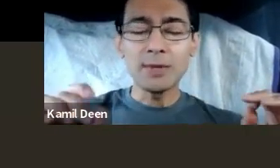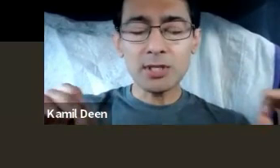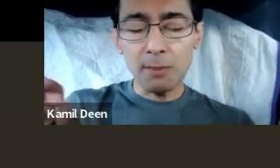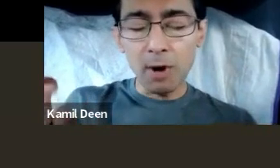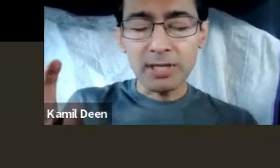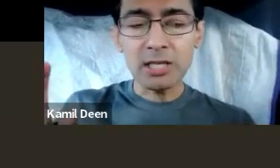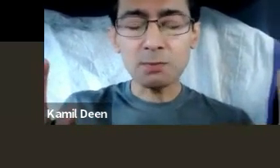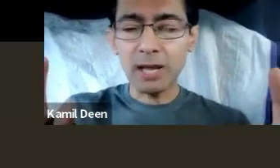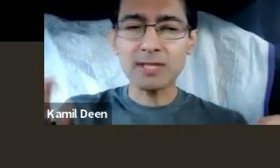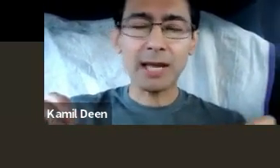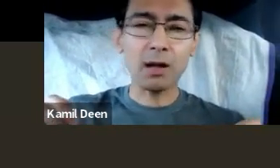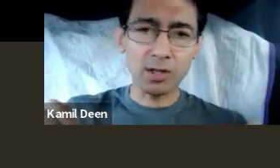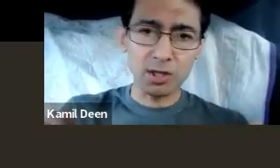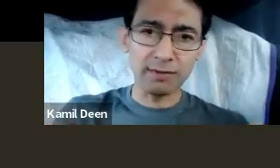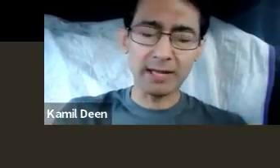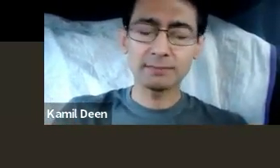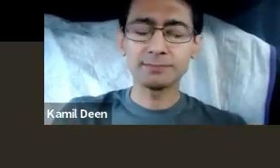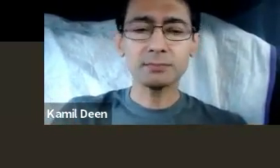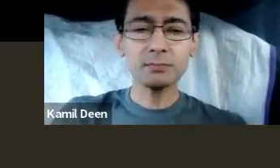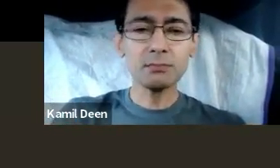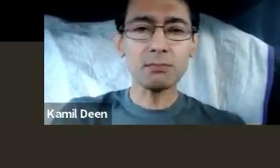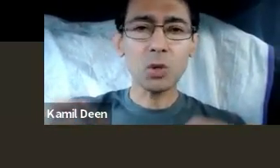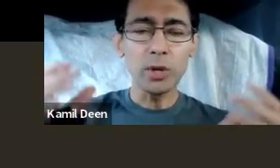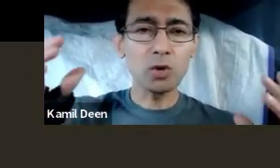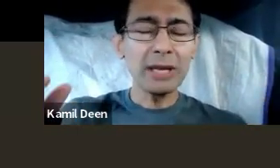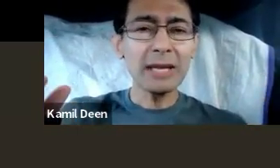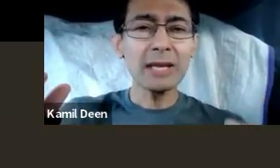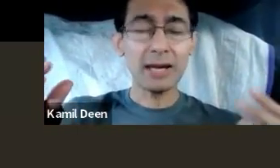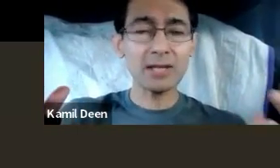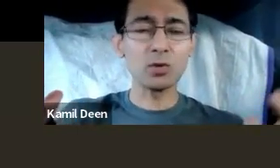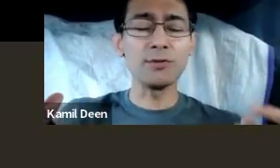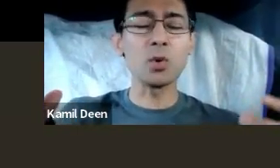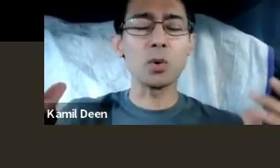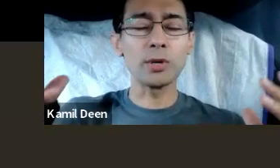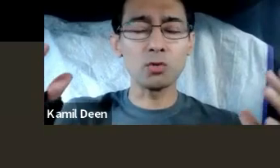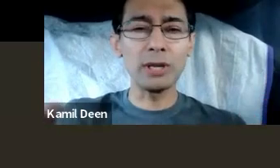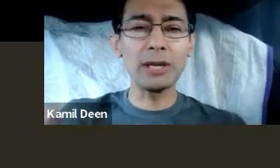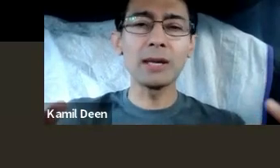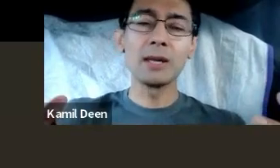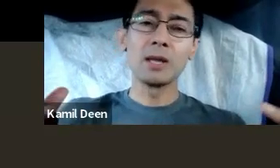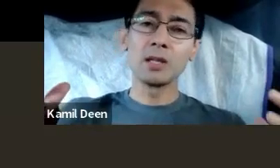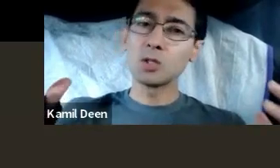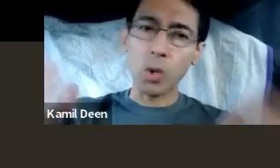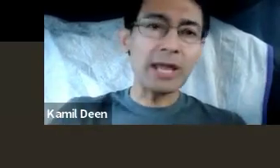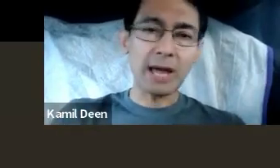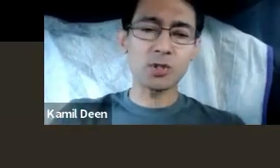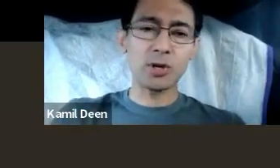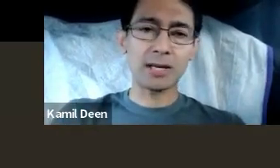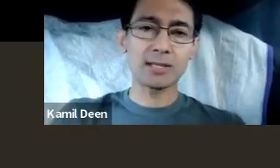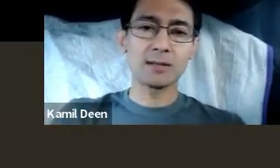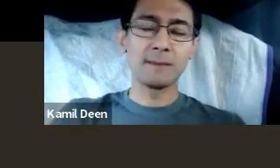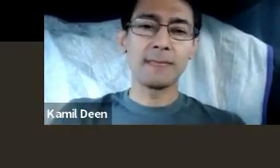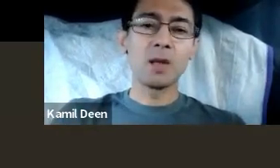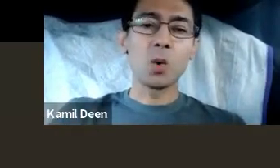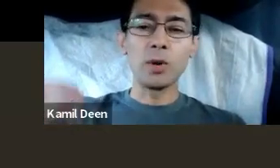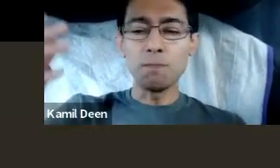about. Let me just take a moment and explain the psychology of that. When you're reading as a reviewer, when you're reading 20